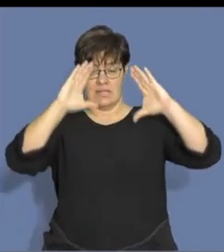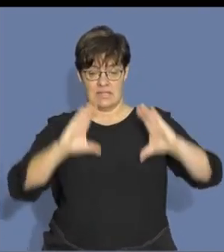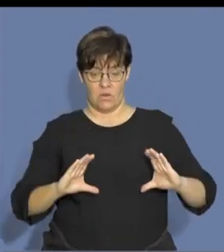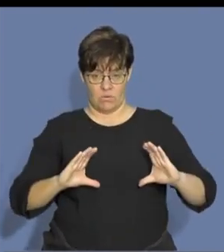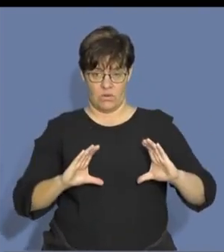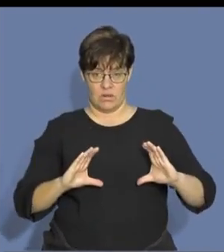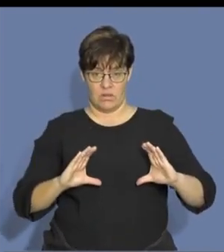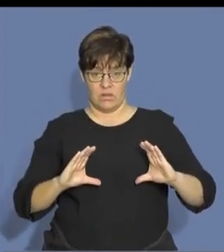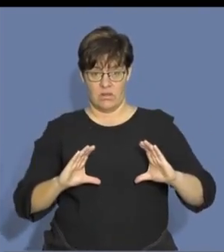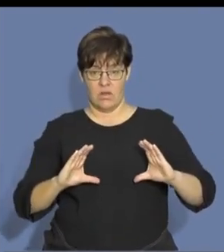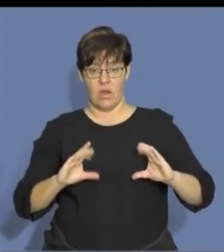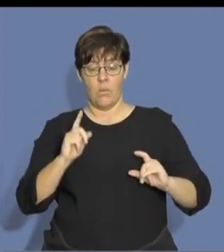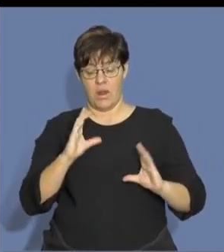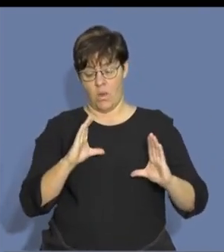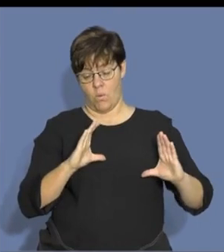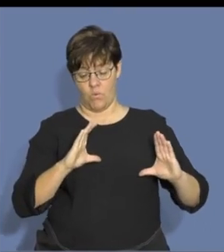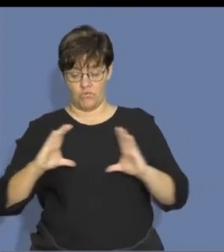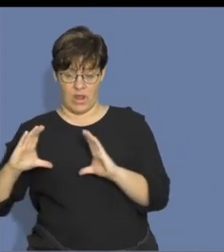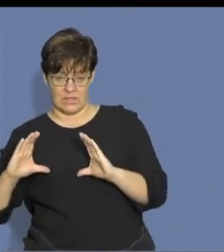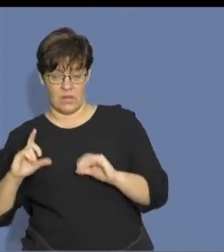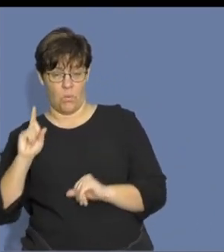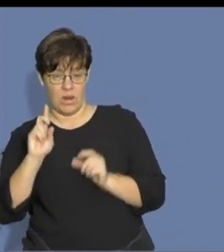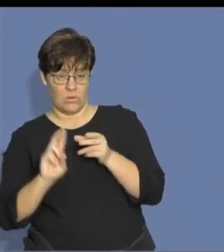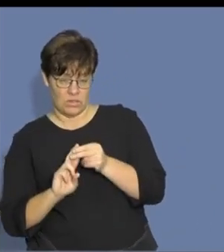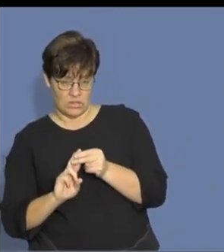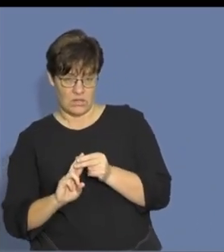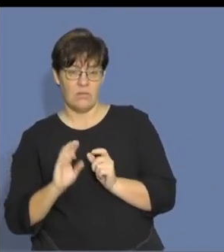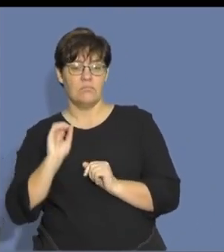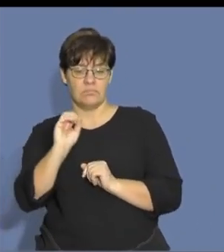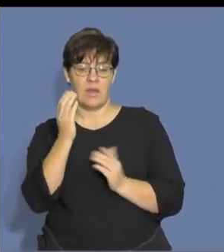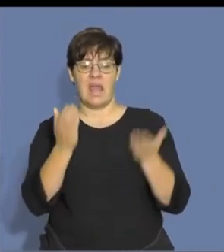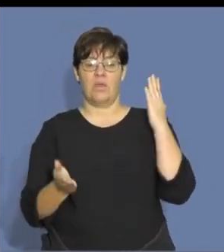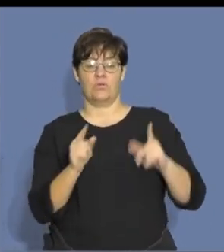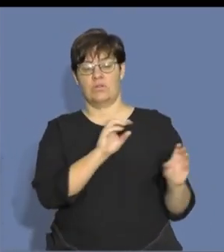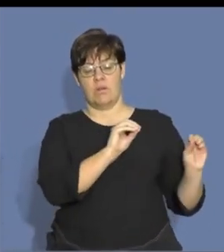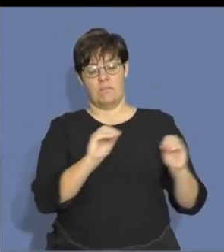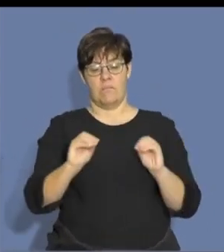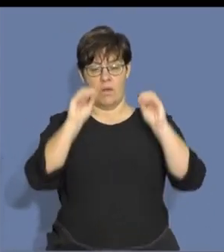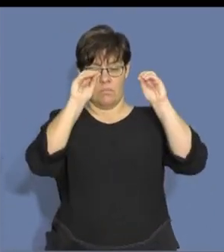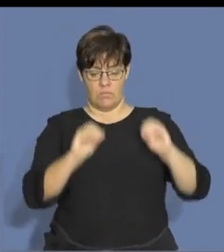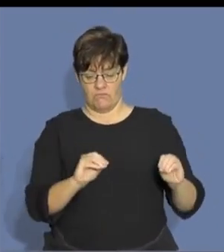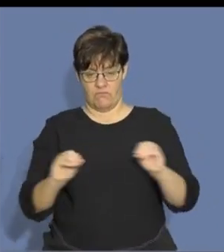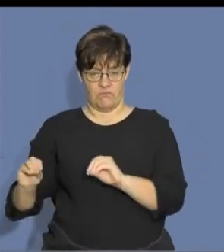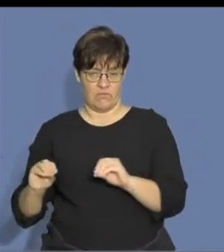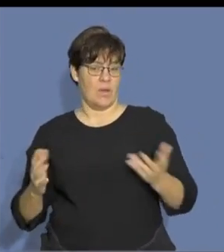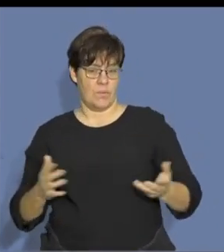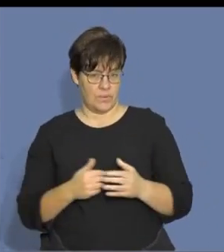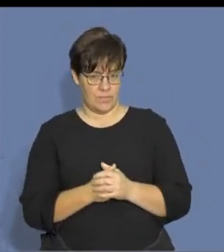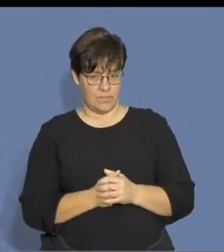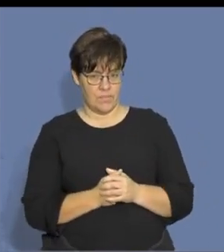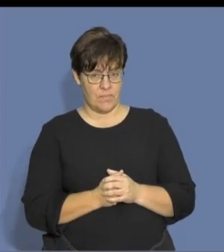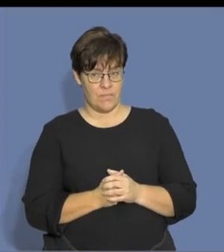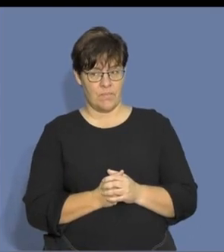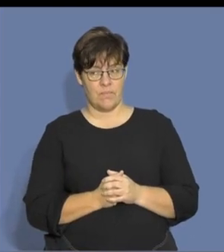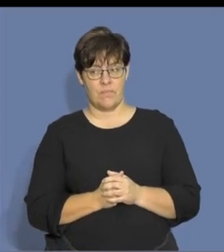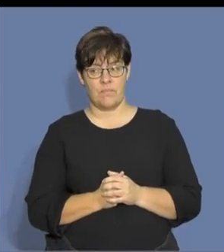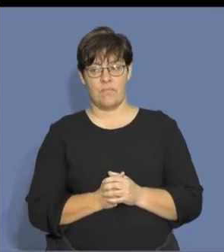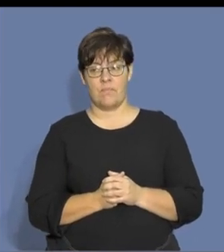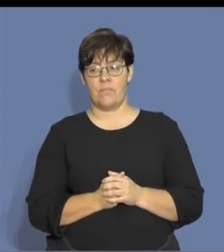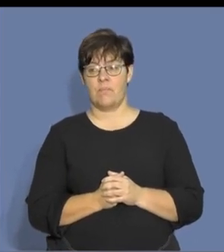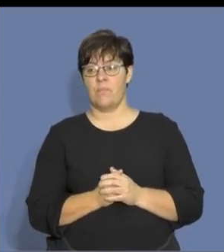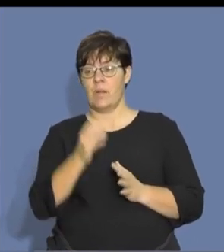and 1 unit to the right, write down the equation of the shifted circle, right? So what